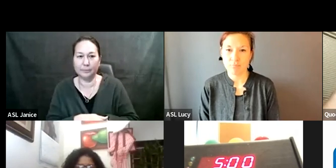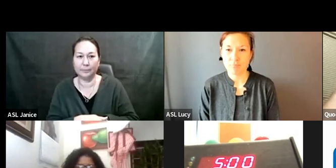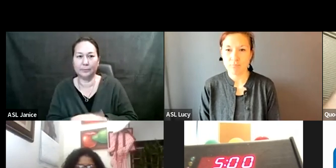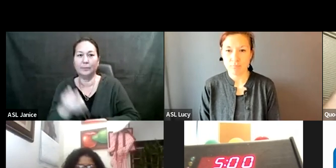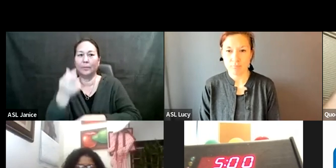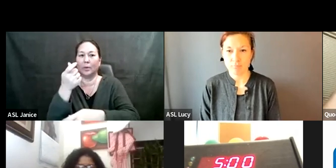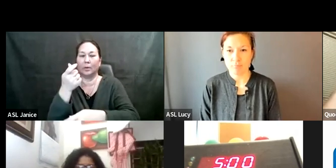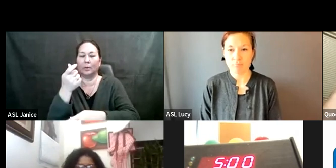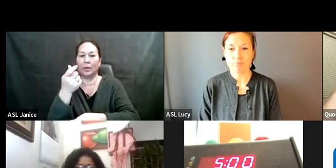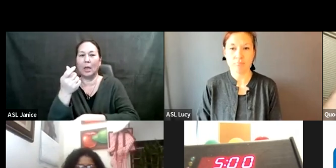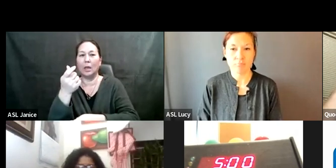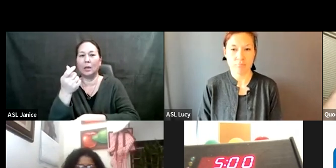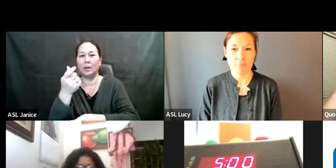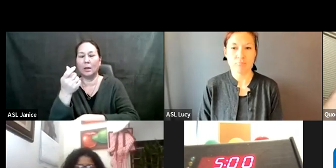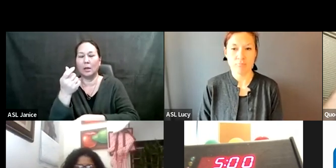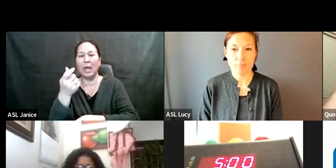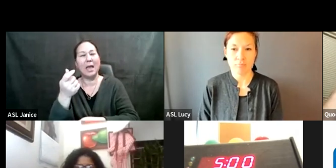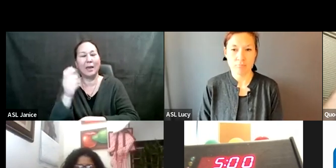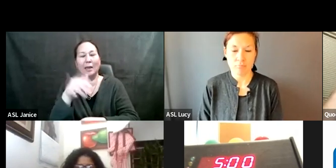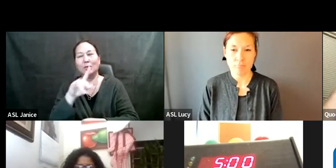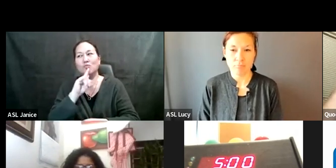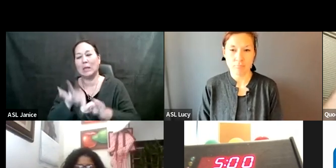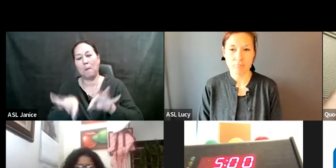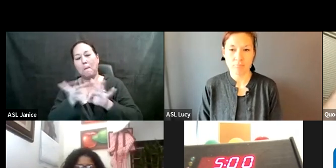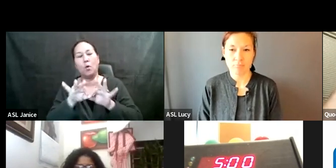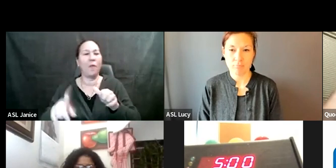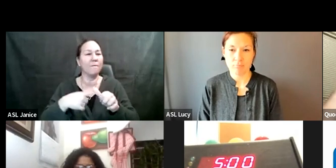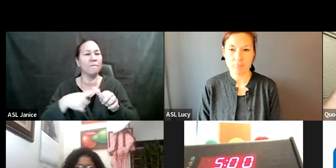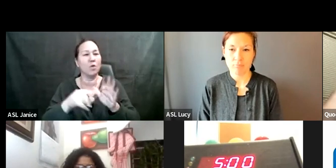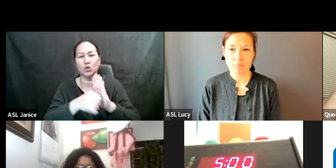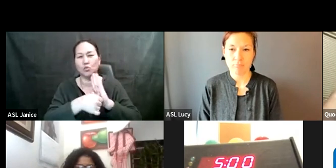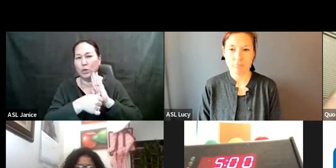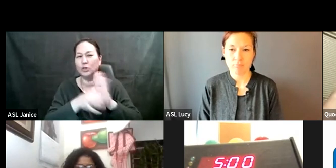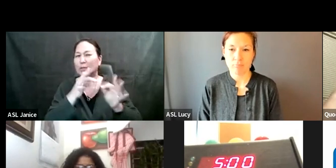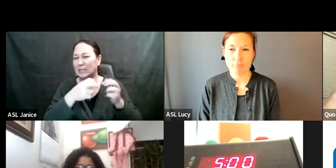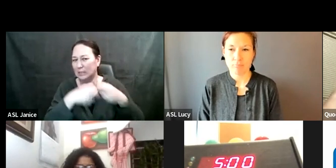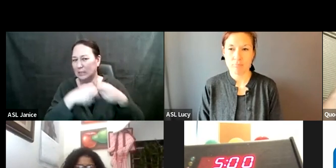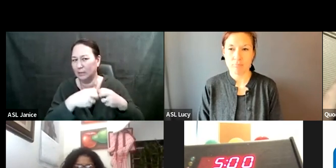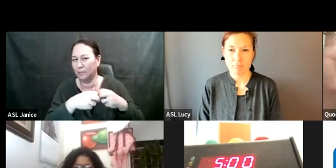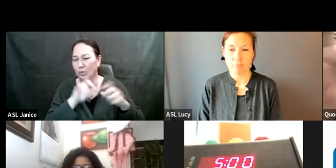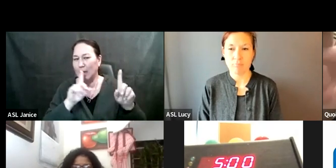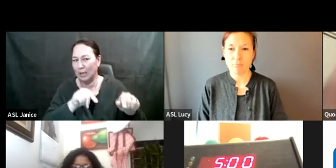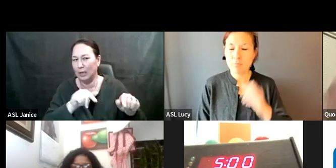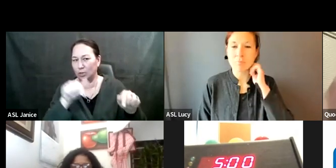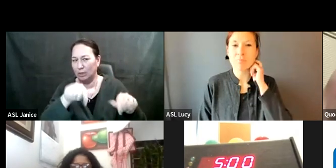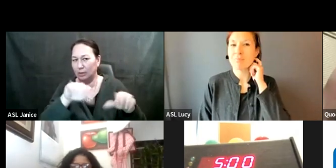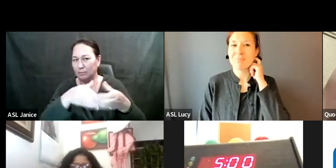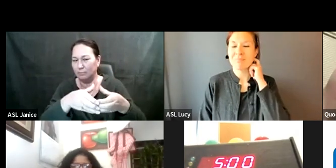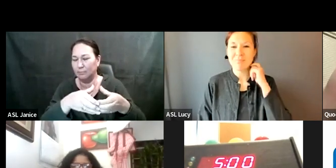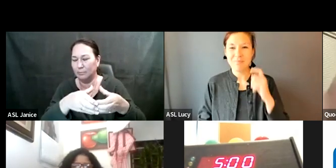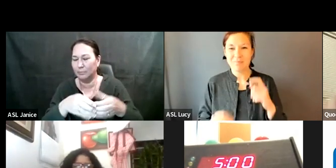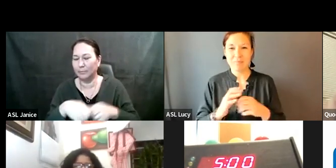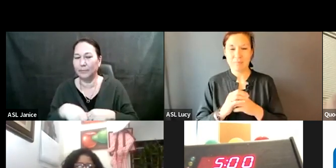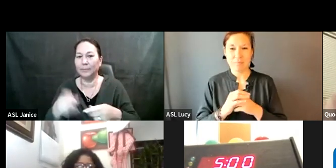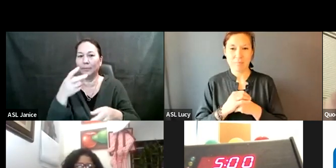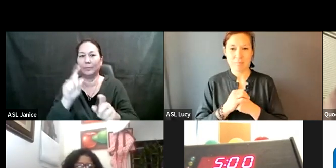like I said it's a matter of first impression and difficult to answer in this forum thank